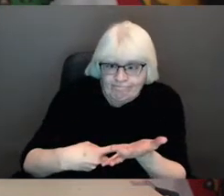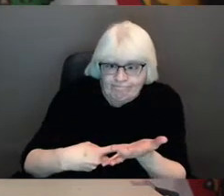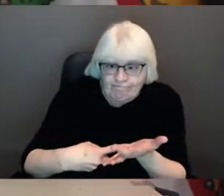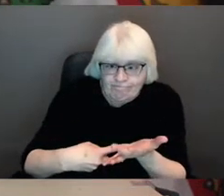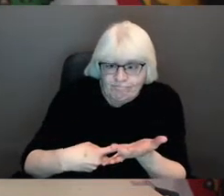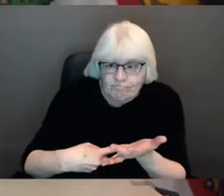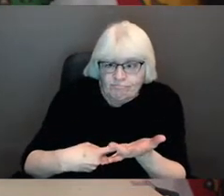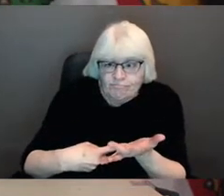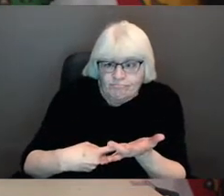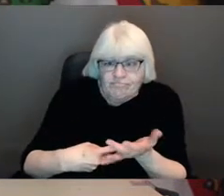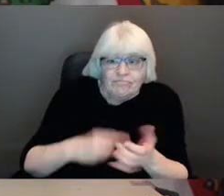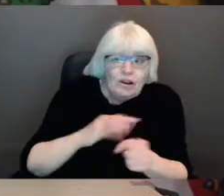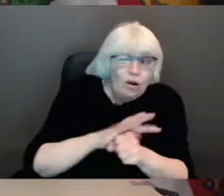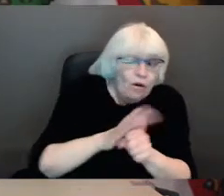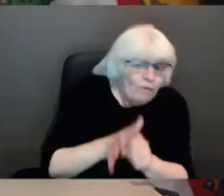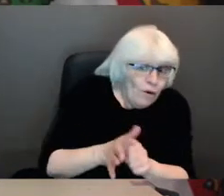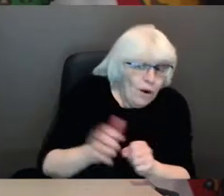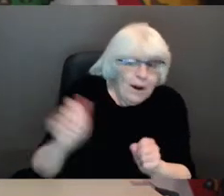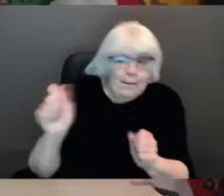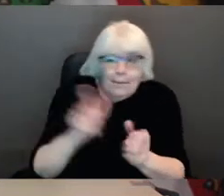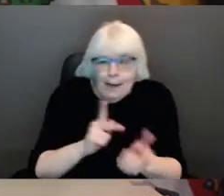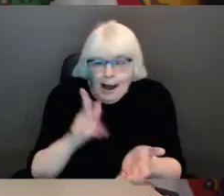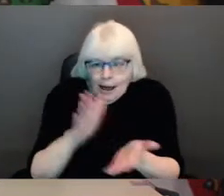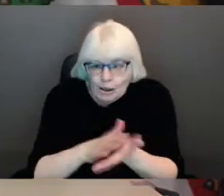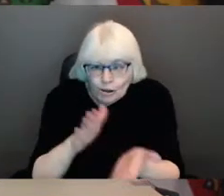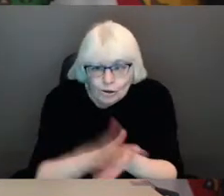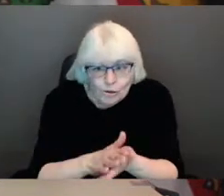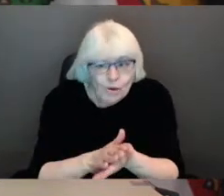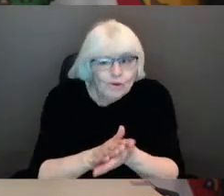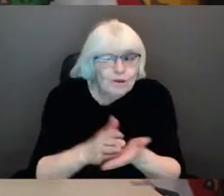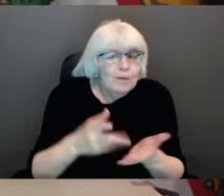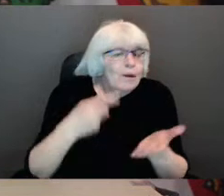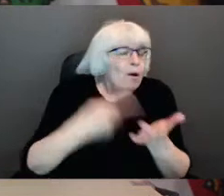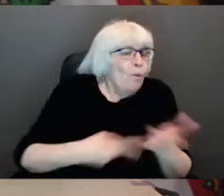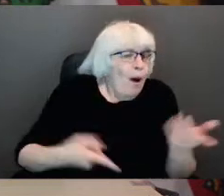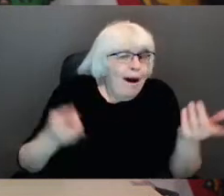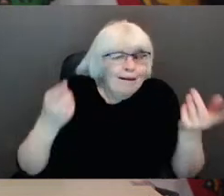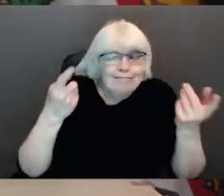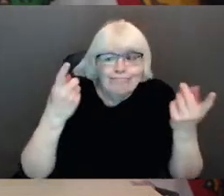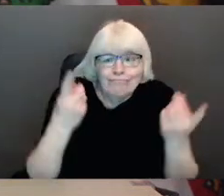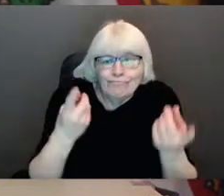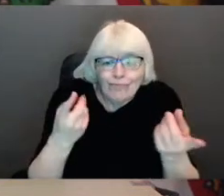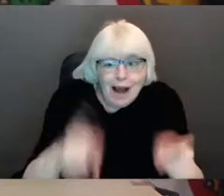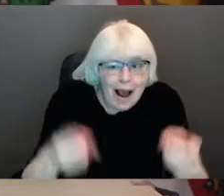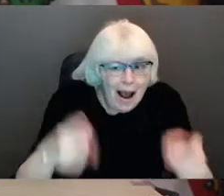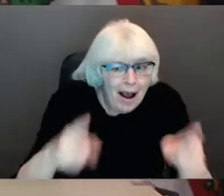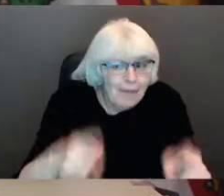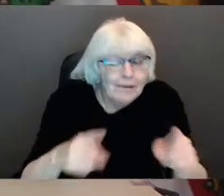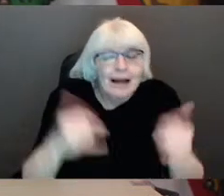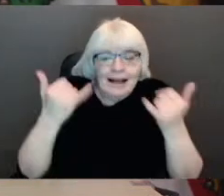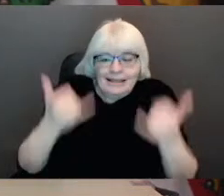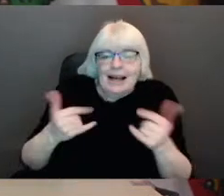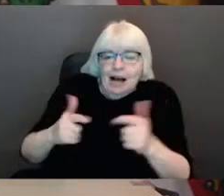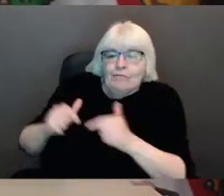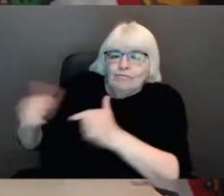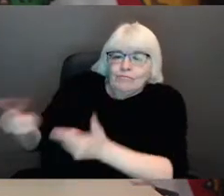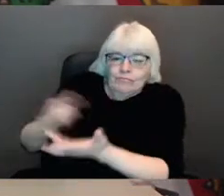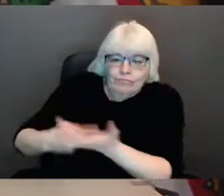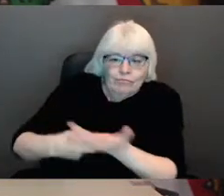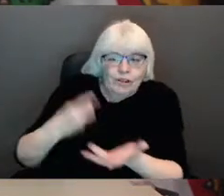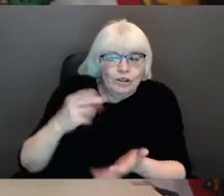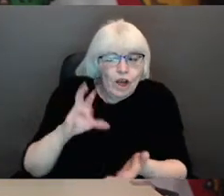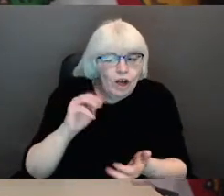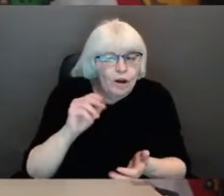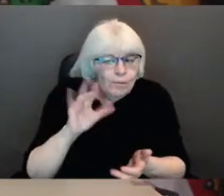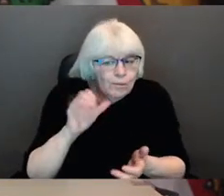to school. I would also say that just before I pass it over to Dr. Morrison, that last night I did have a call with Prime Minister Trudeau. We